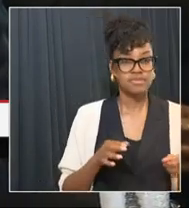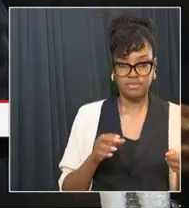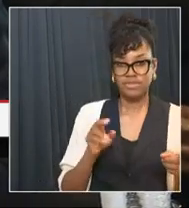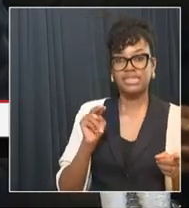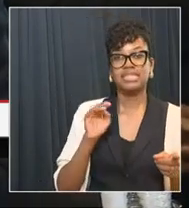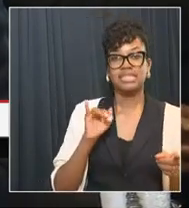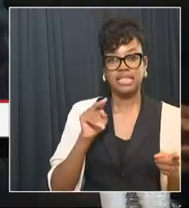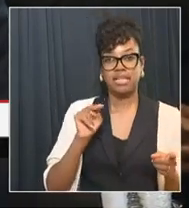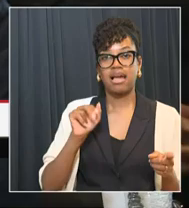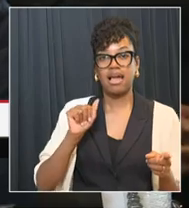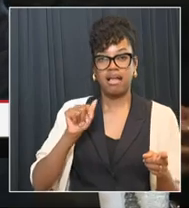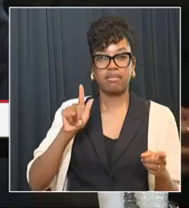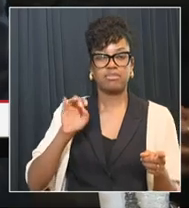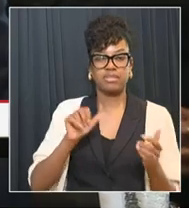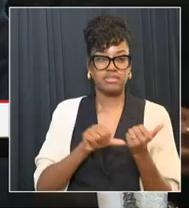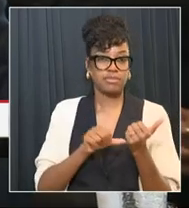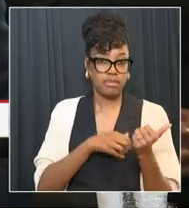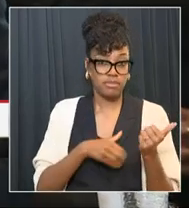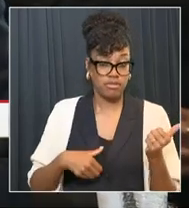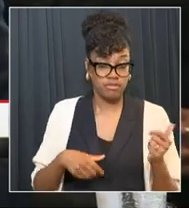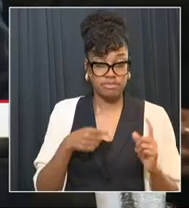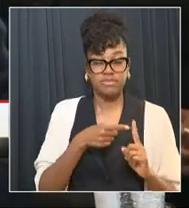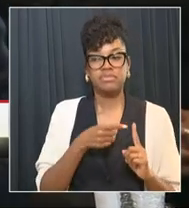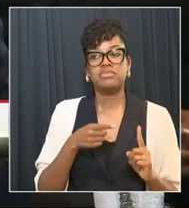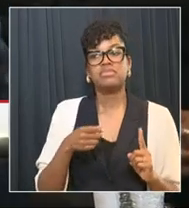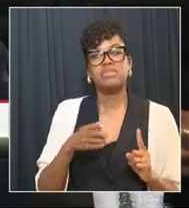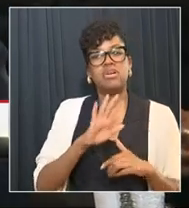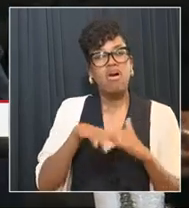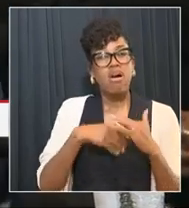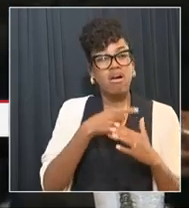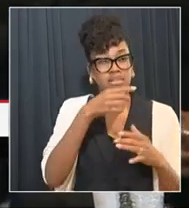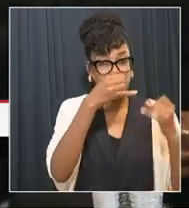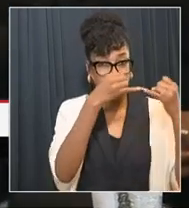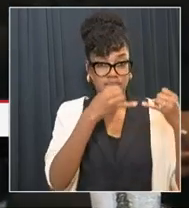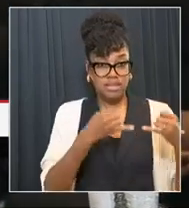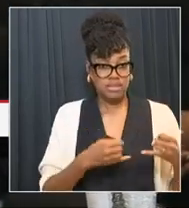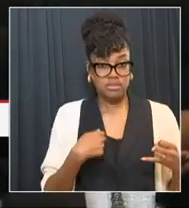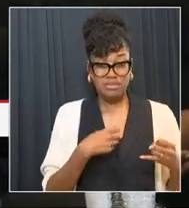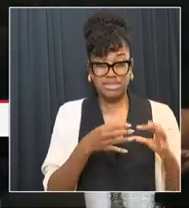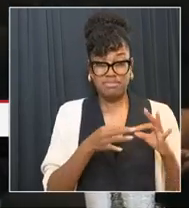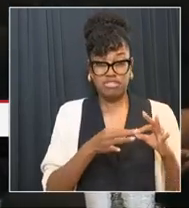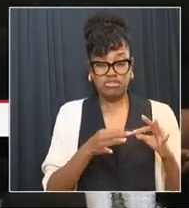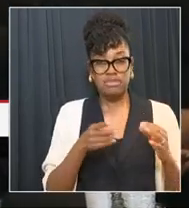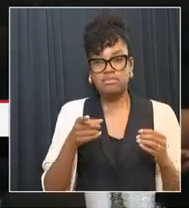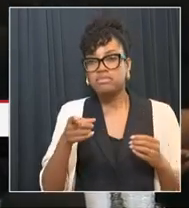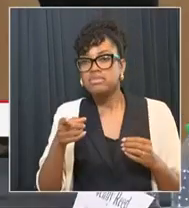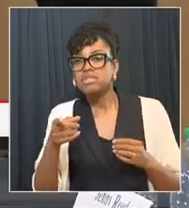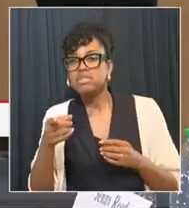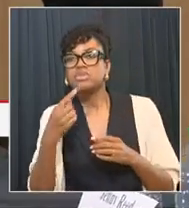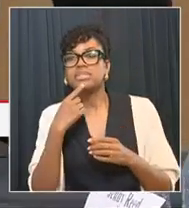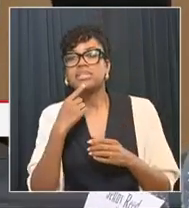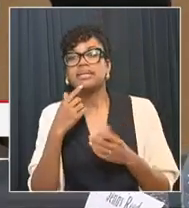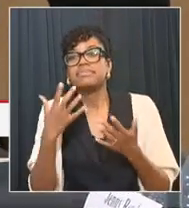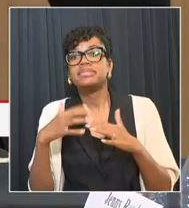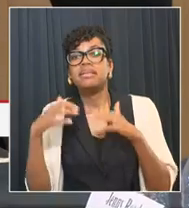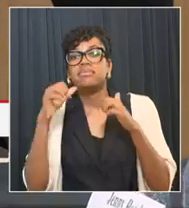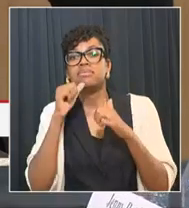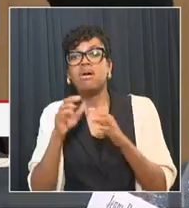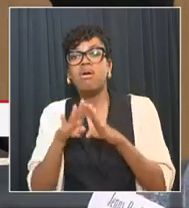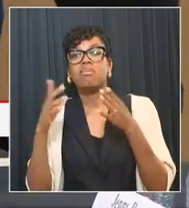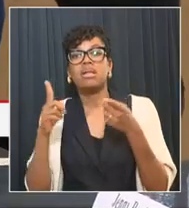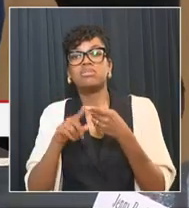capital budget generate jobs. You said that the stadium doesn't open until 2030. That's correct.